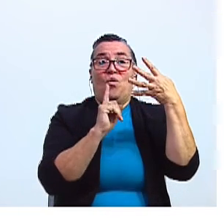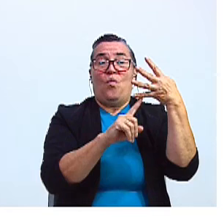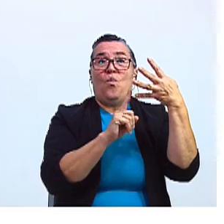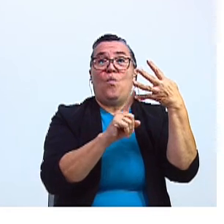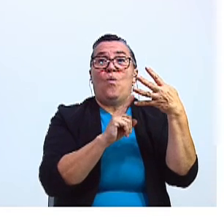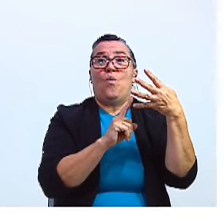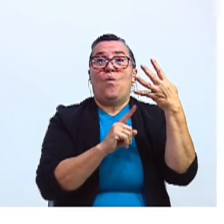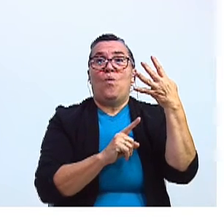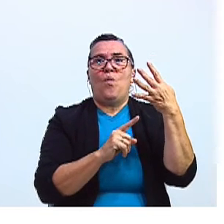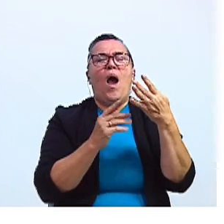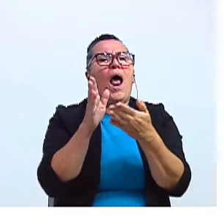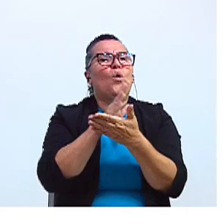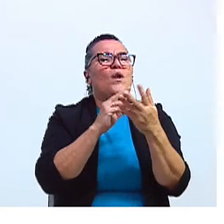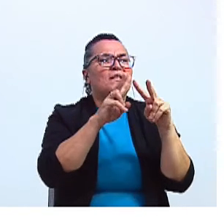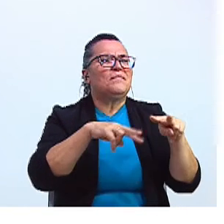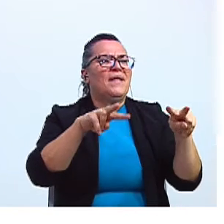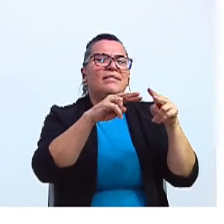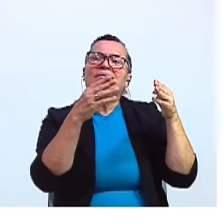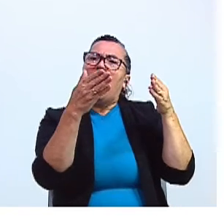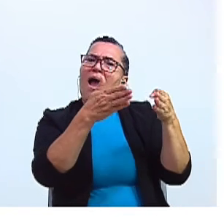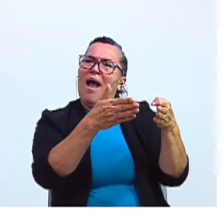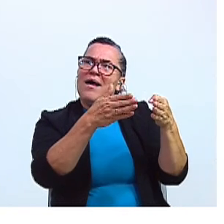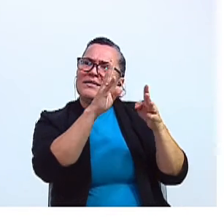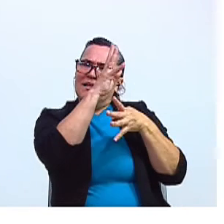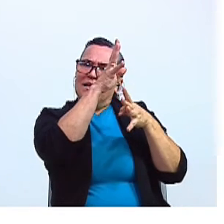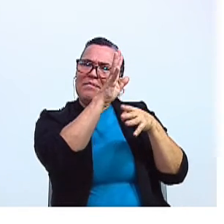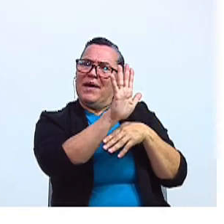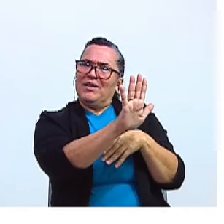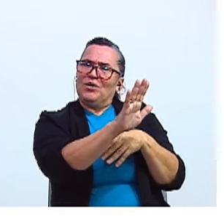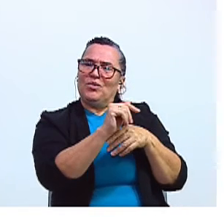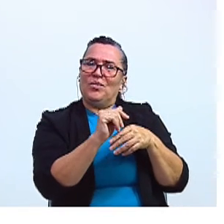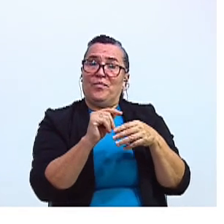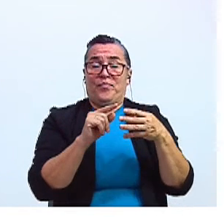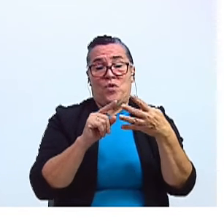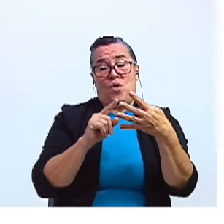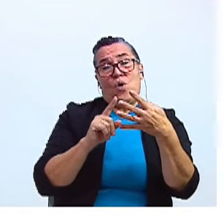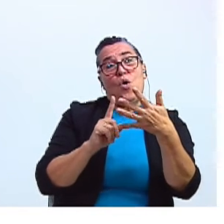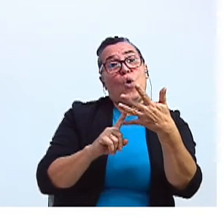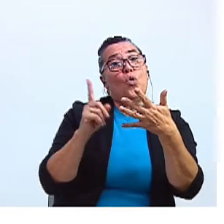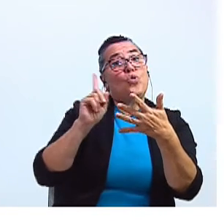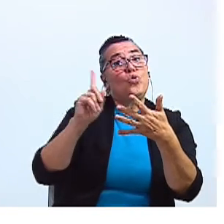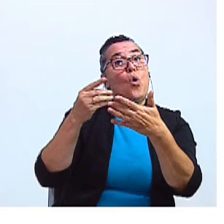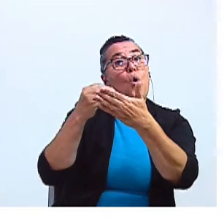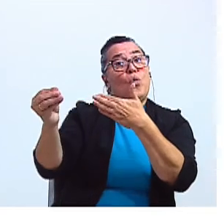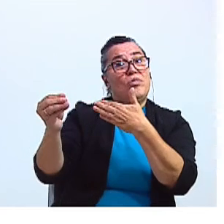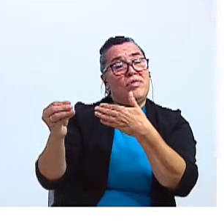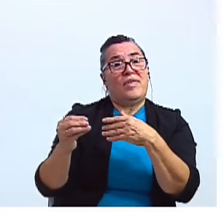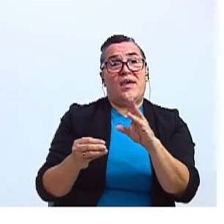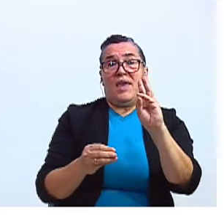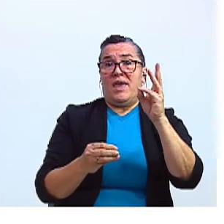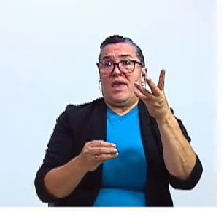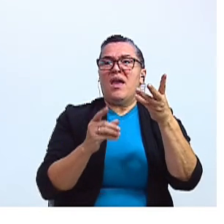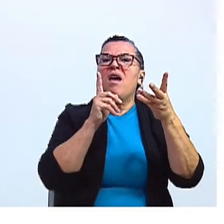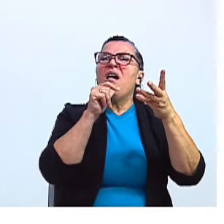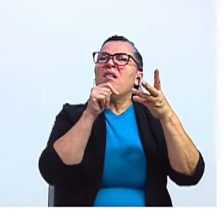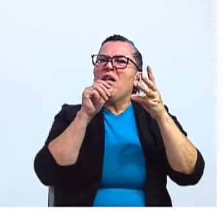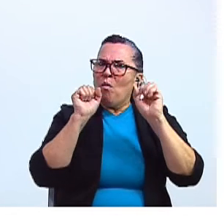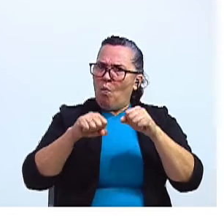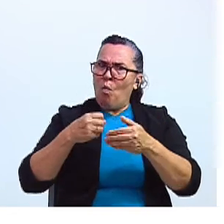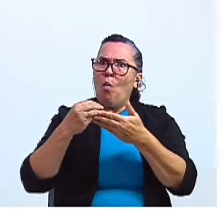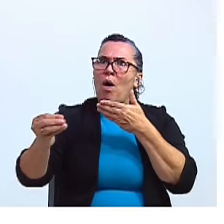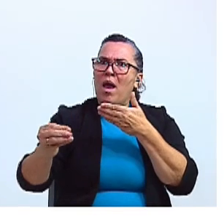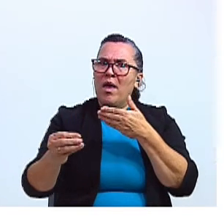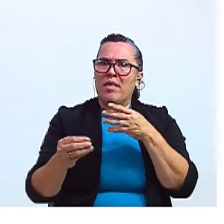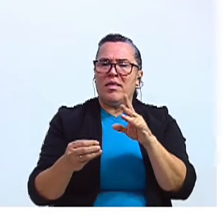What are some advantages of your invention? Where can you buy it? Who should buy